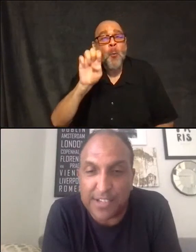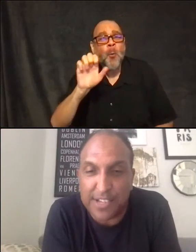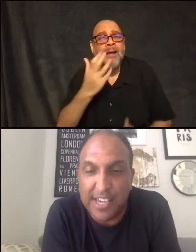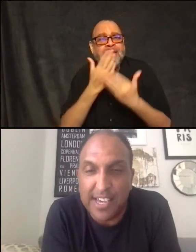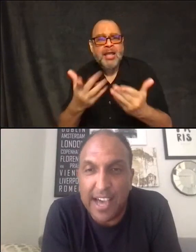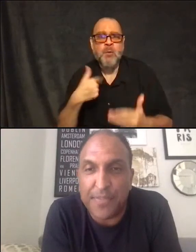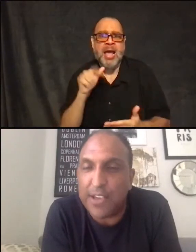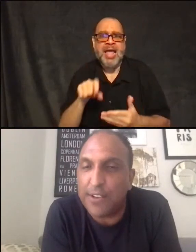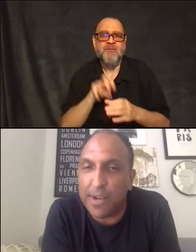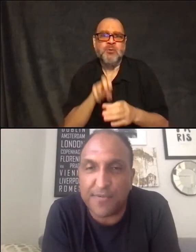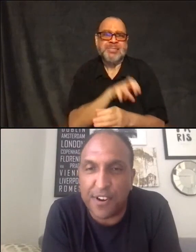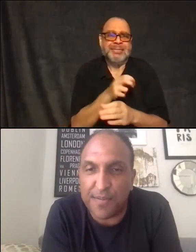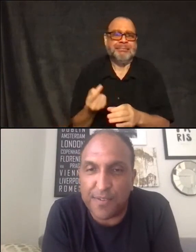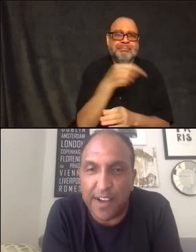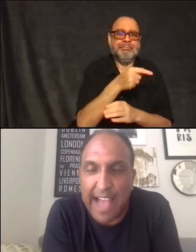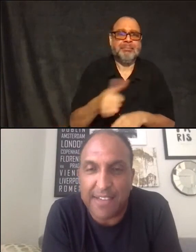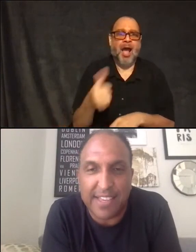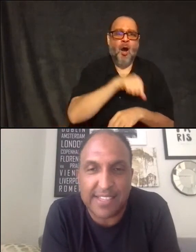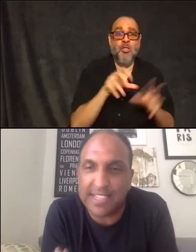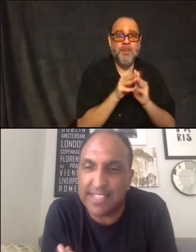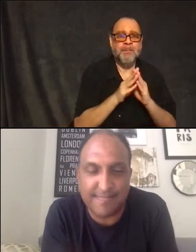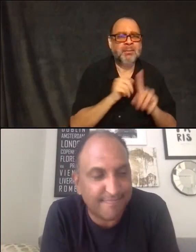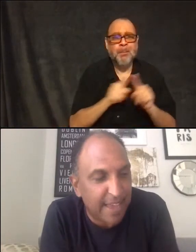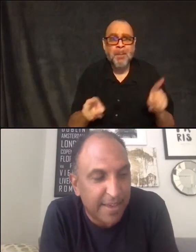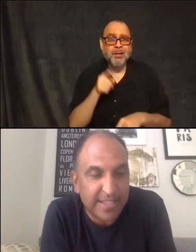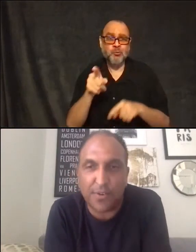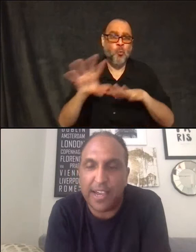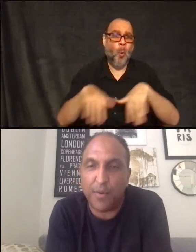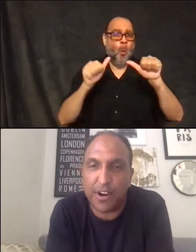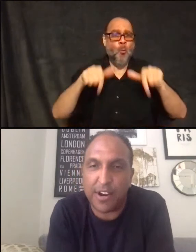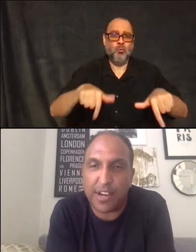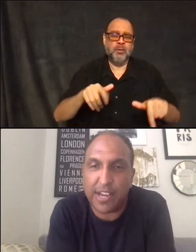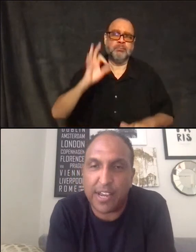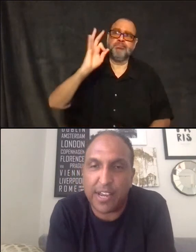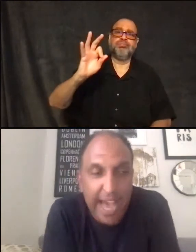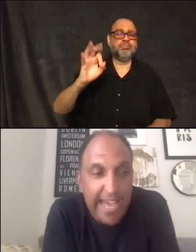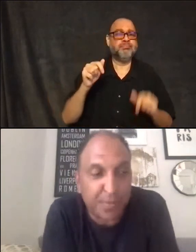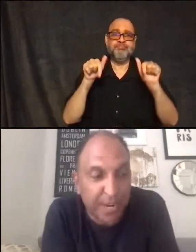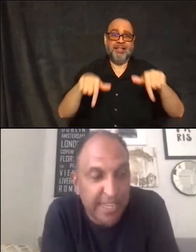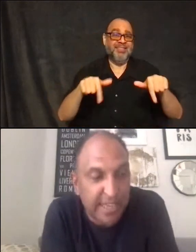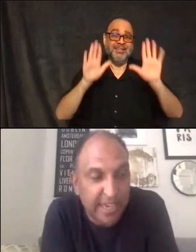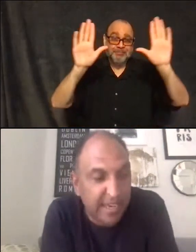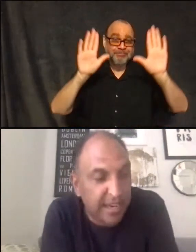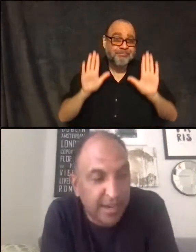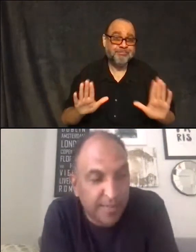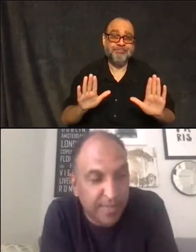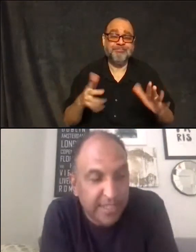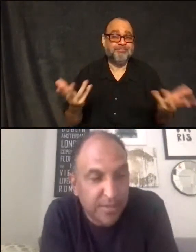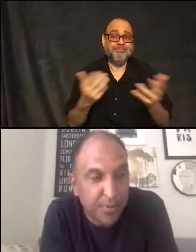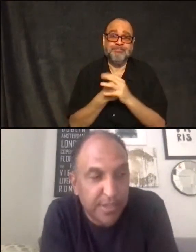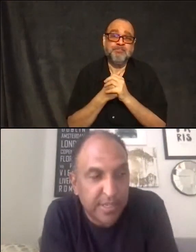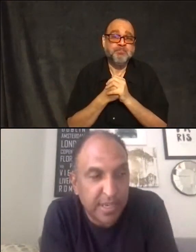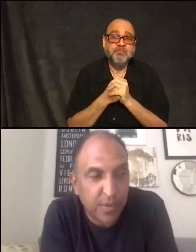jump actually. Thank you so much for having this. This is great work. And I support anything